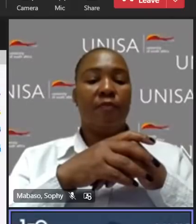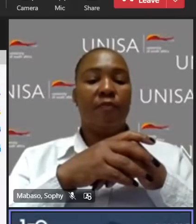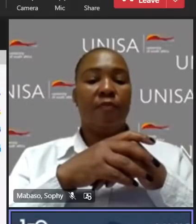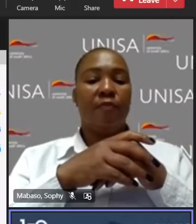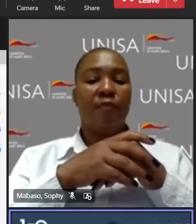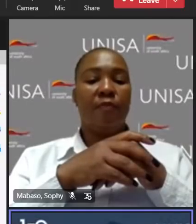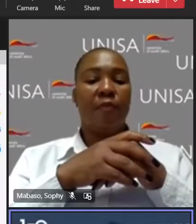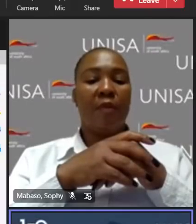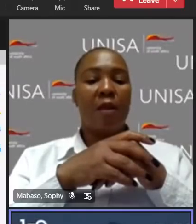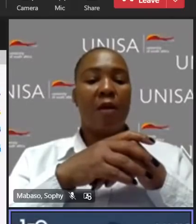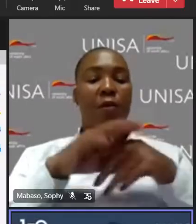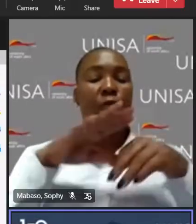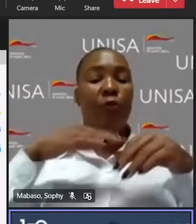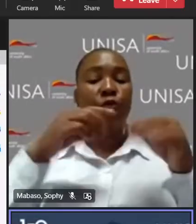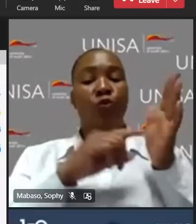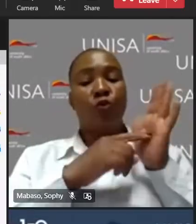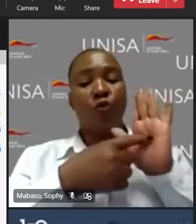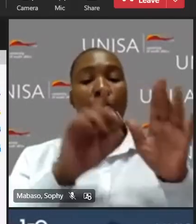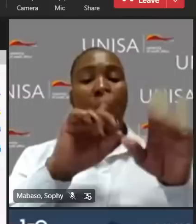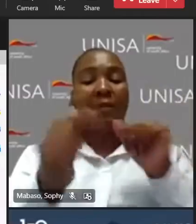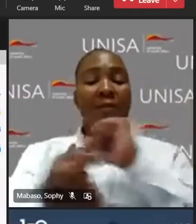Just want to show you what happens.